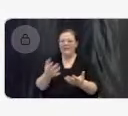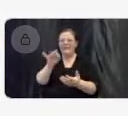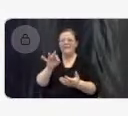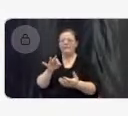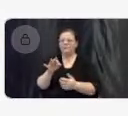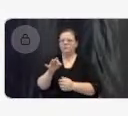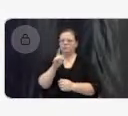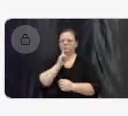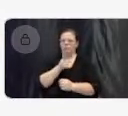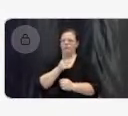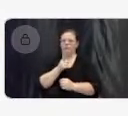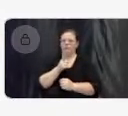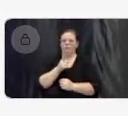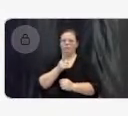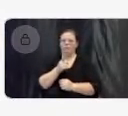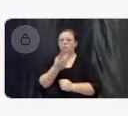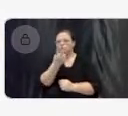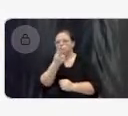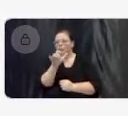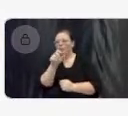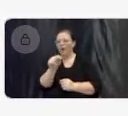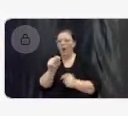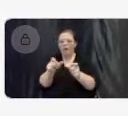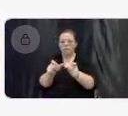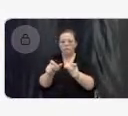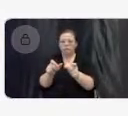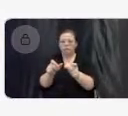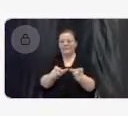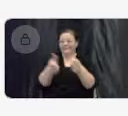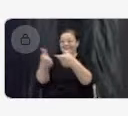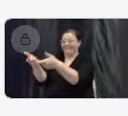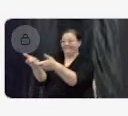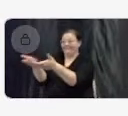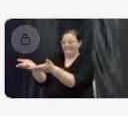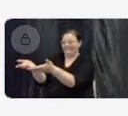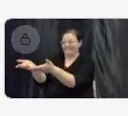cuts into, take 2 lots and turn them over to him,